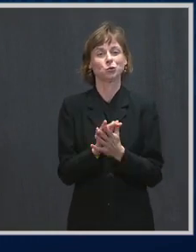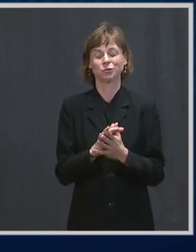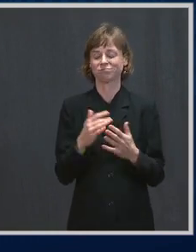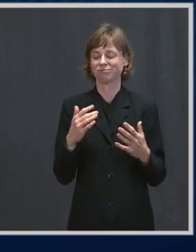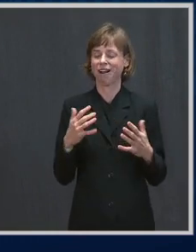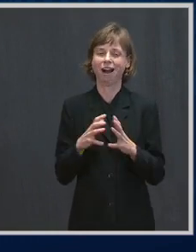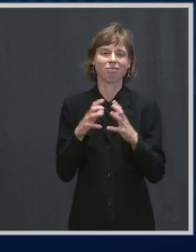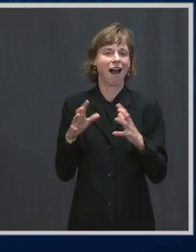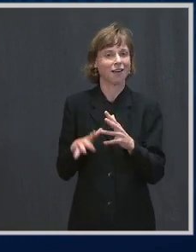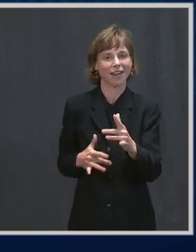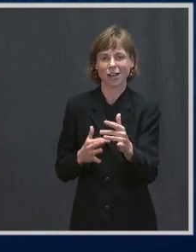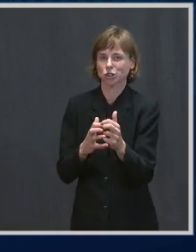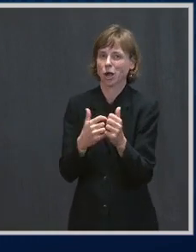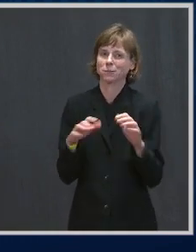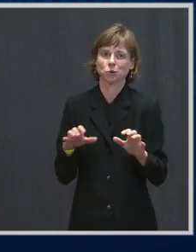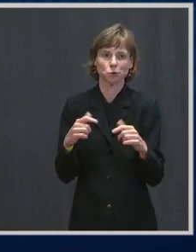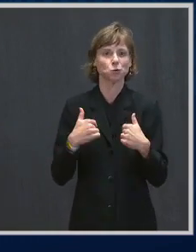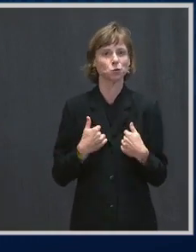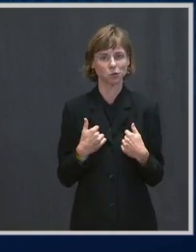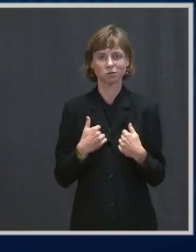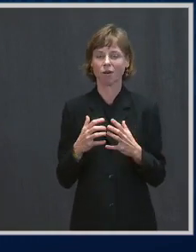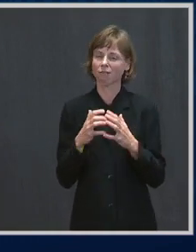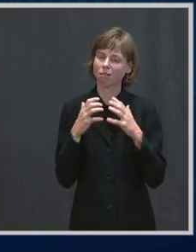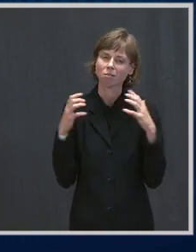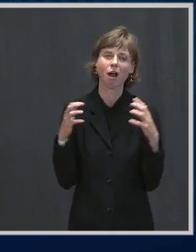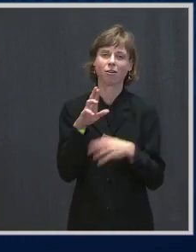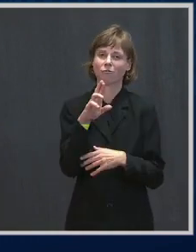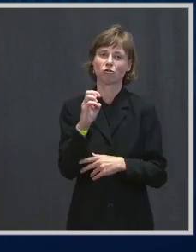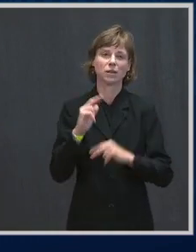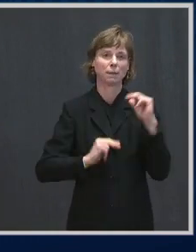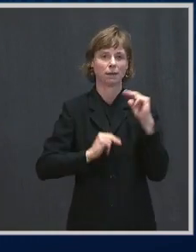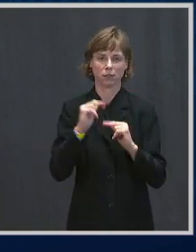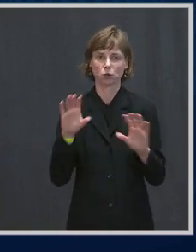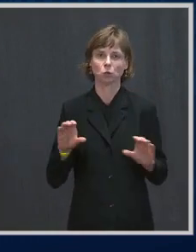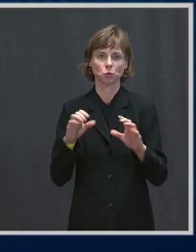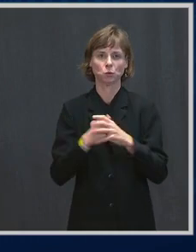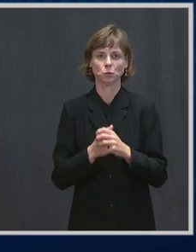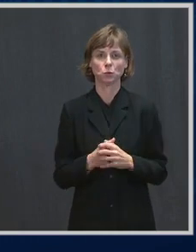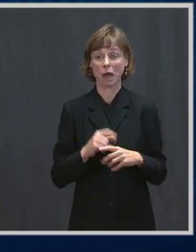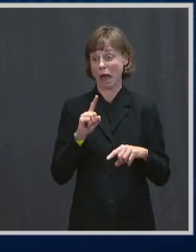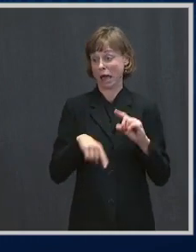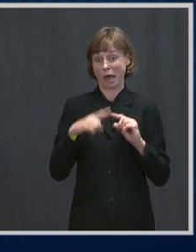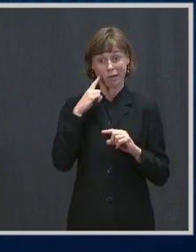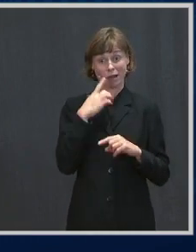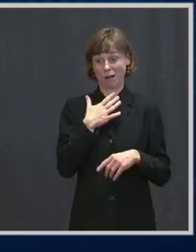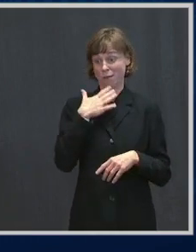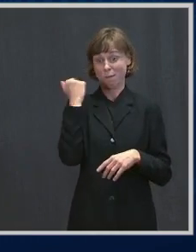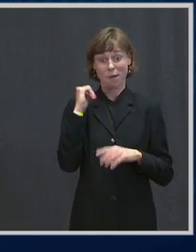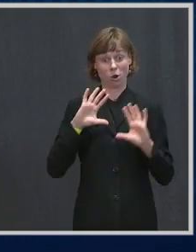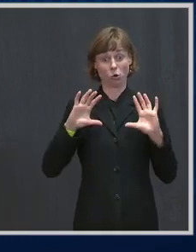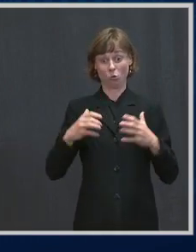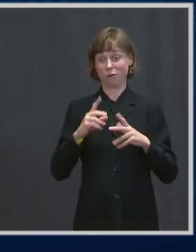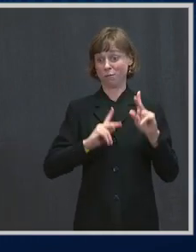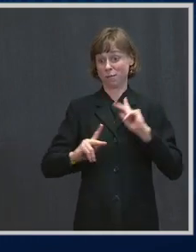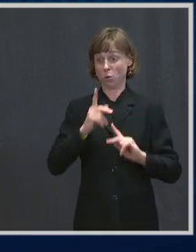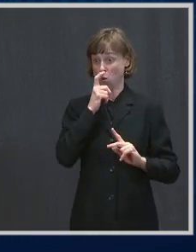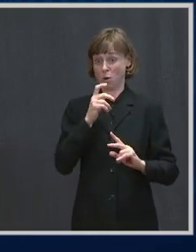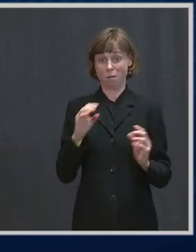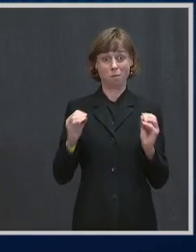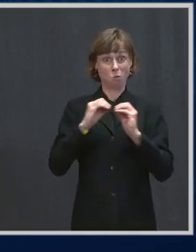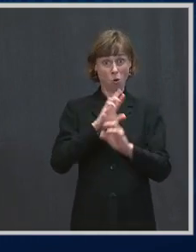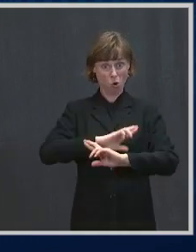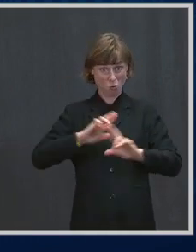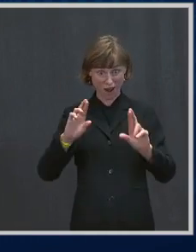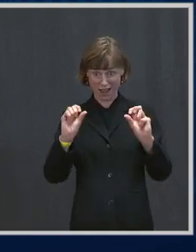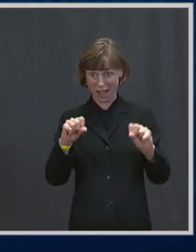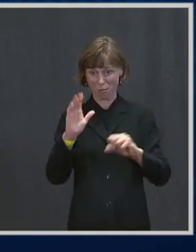do, a lot of rebuilding to do. And I can't think of any group of people better capable of doing it more ready than